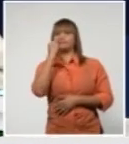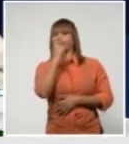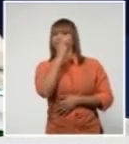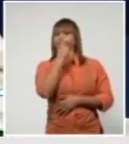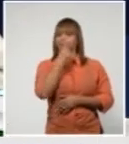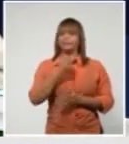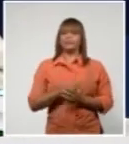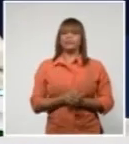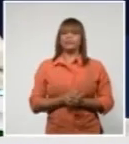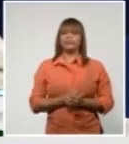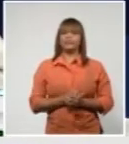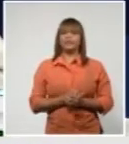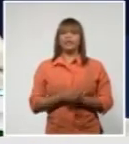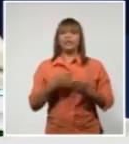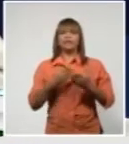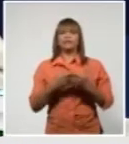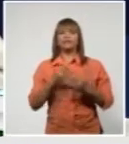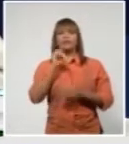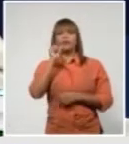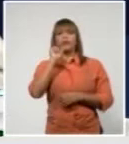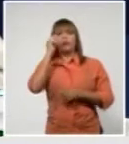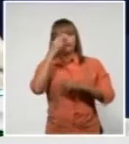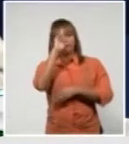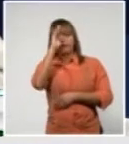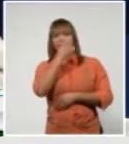7,545 to be exact.